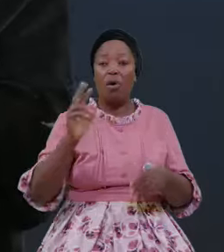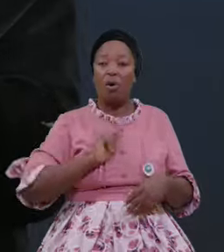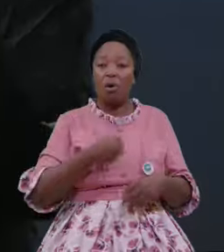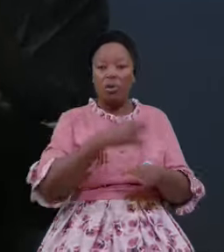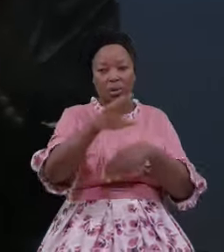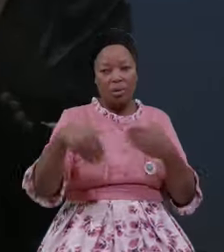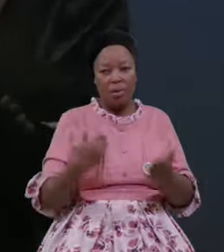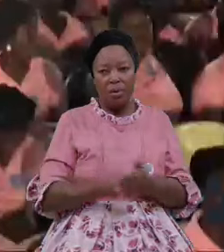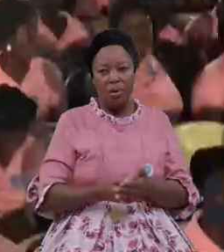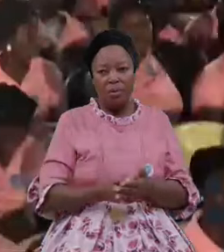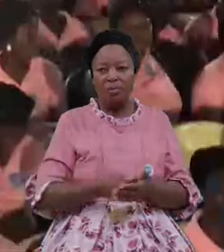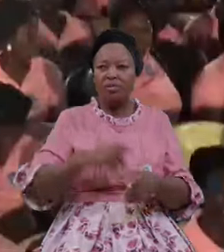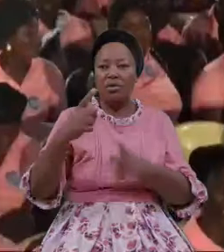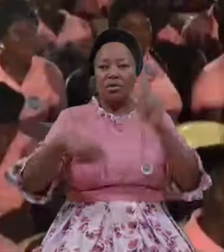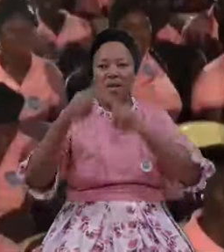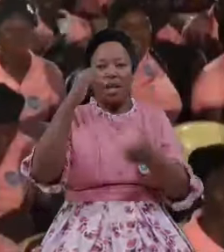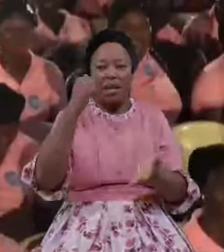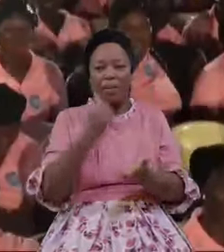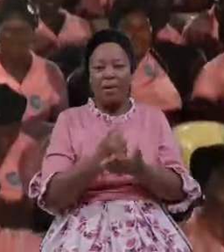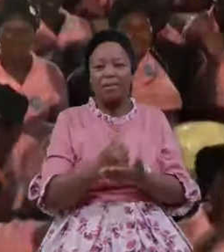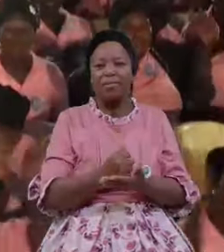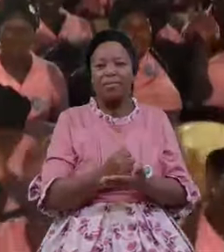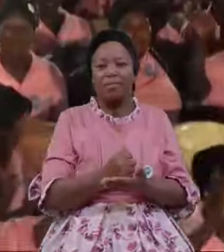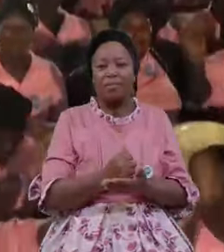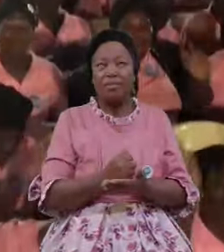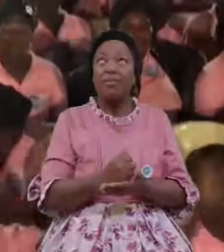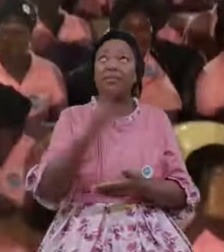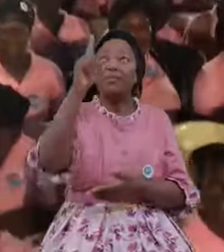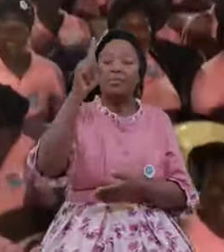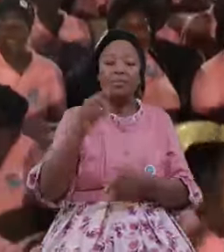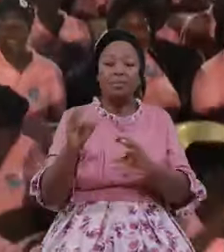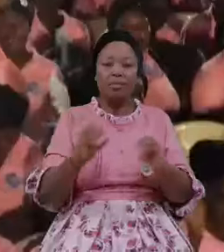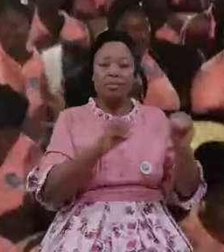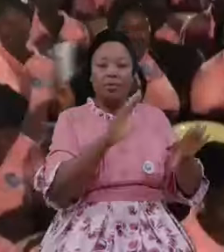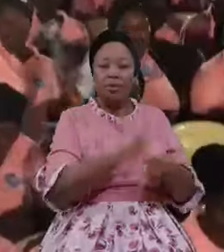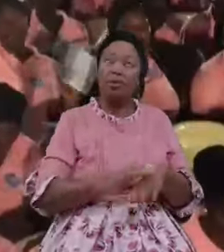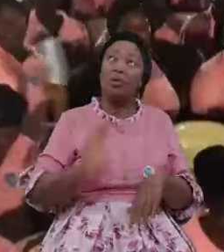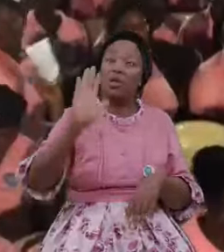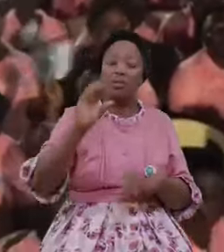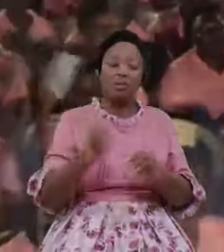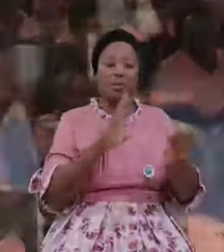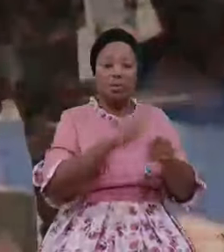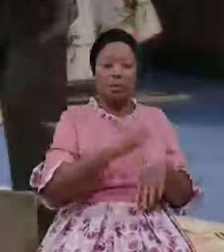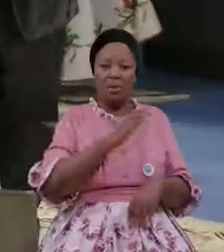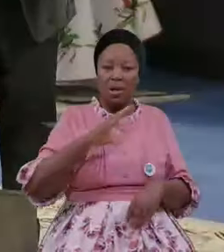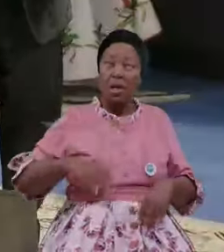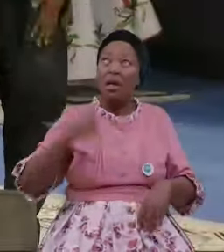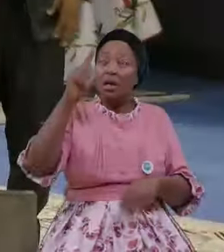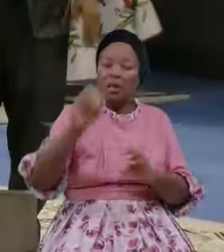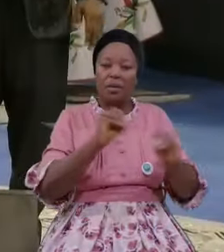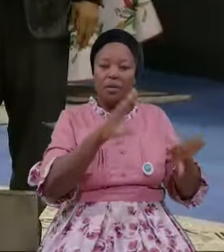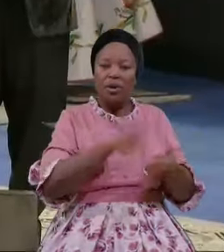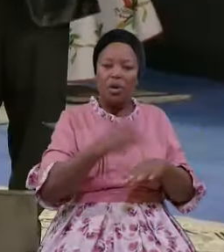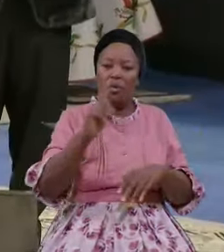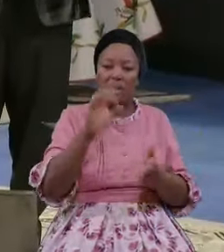me a good amen. He laid on him. He laid on Christ. He laid on the one that came to